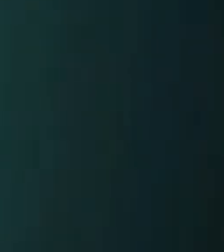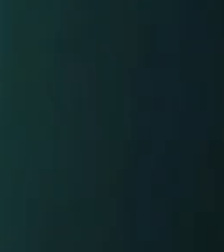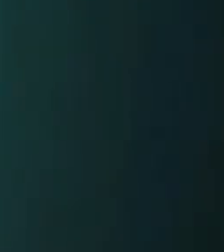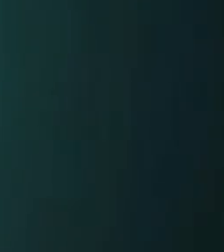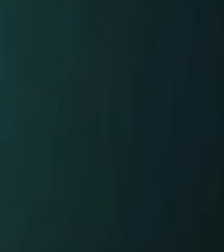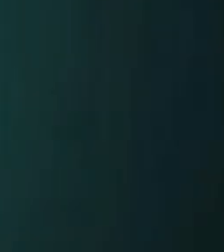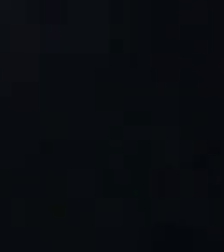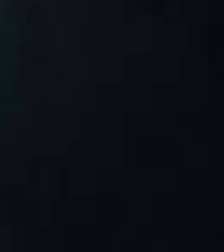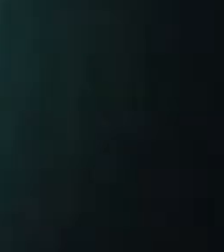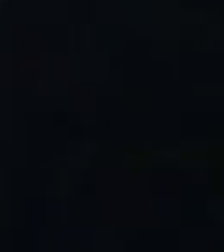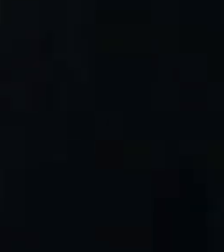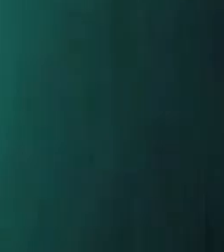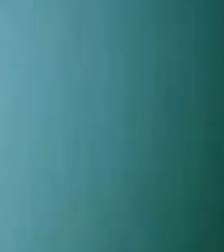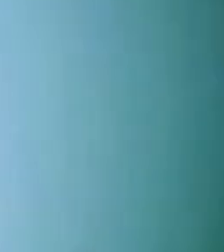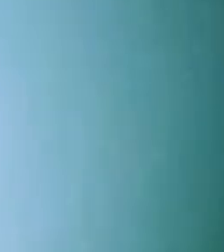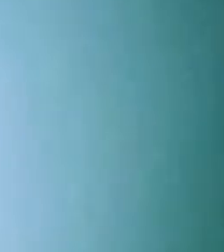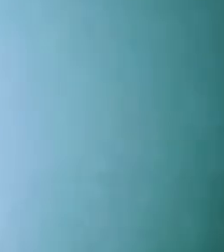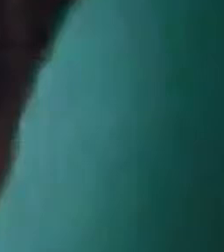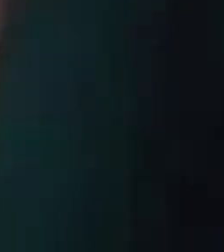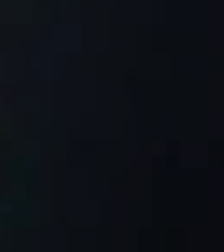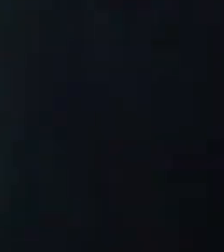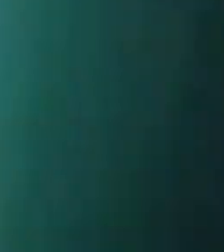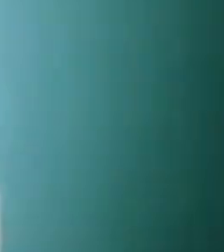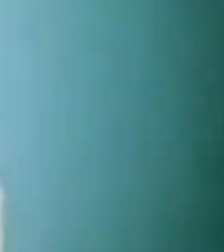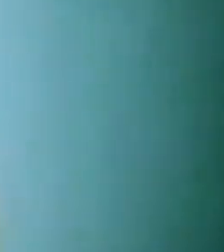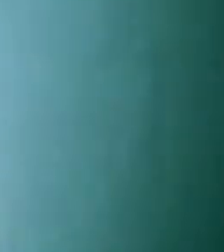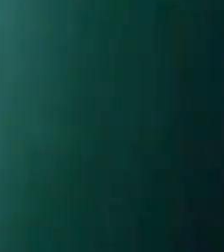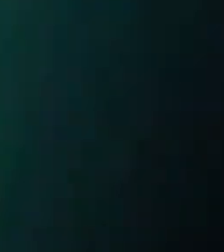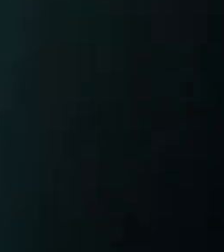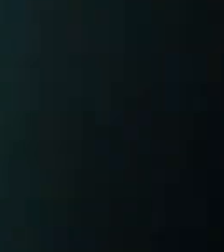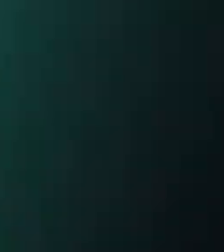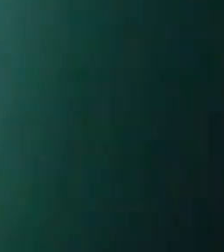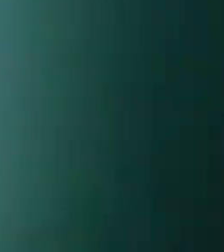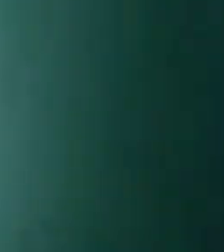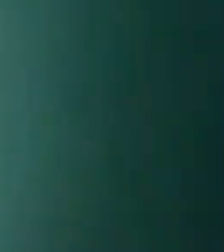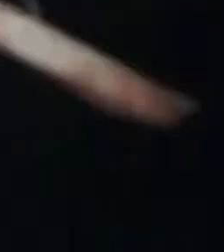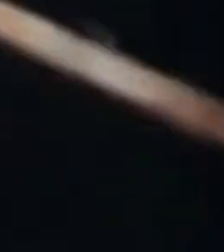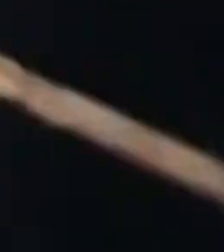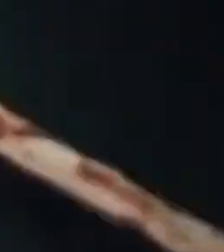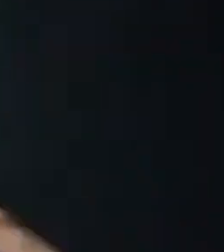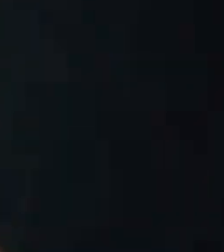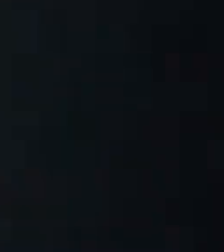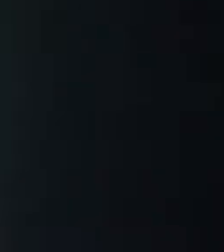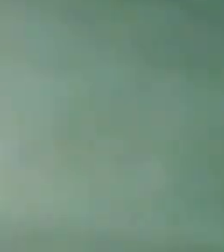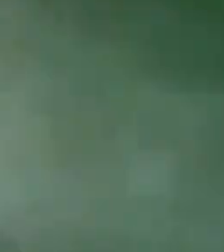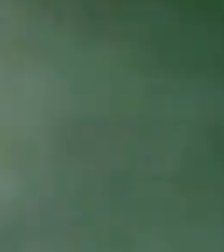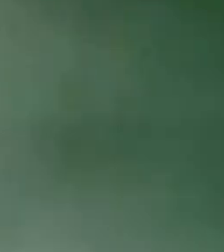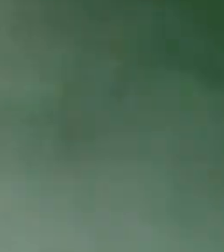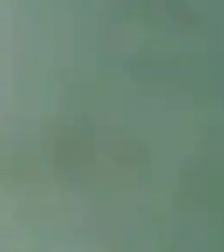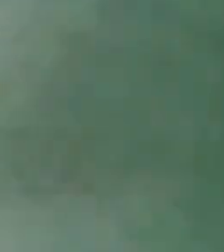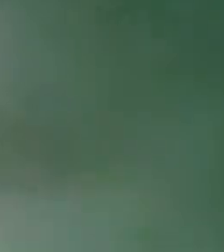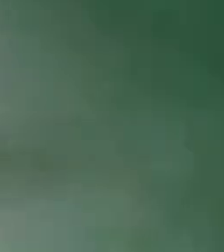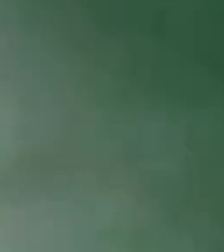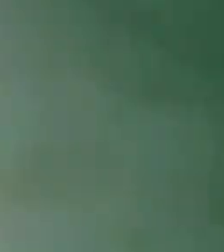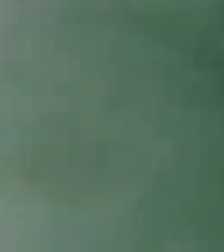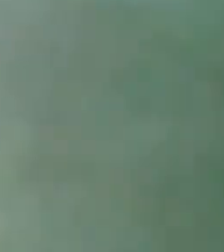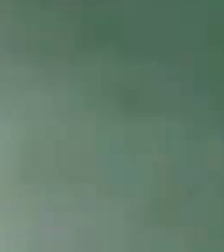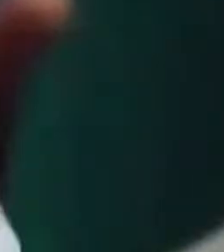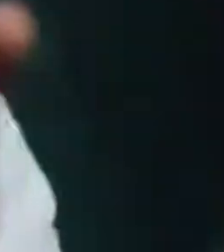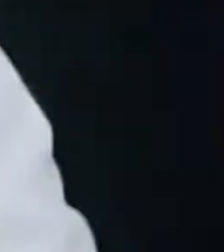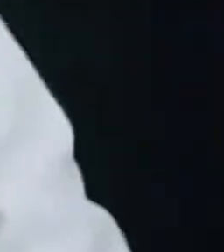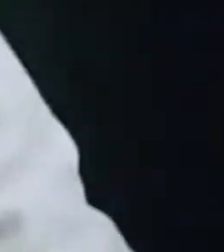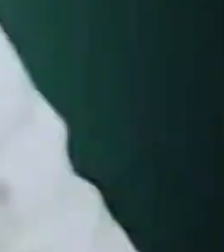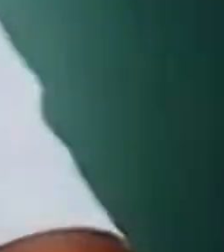komutu munipase. Nika uka mailu nika peze ya mukake. Nolo wase, my life is better.